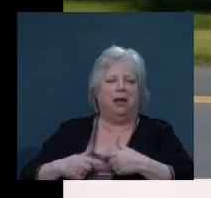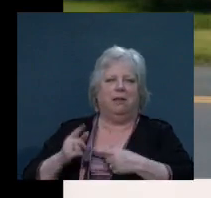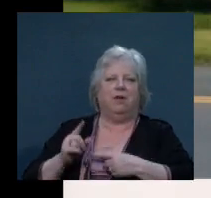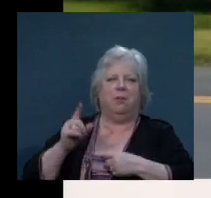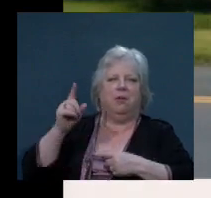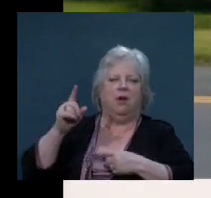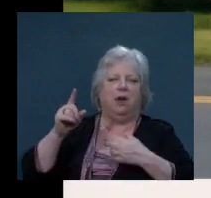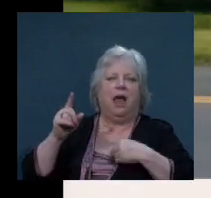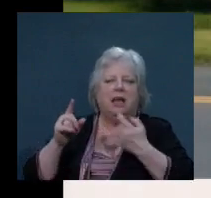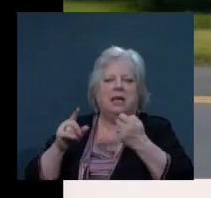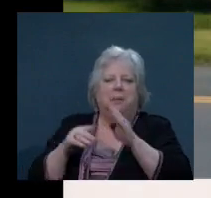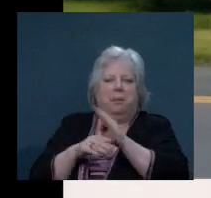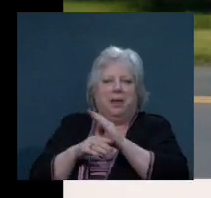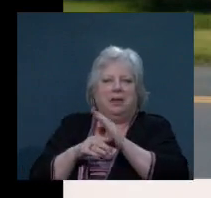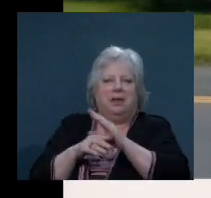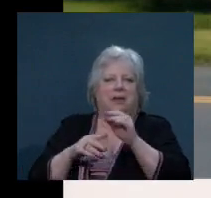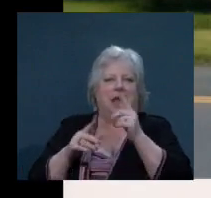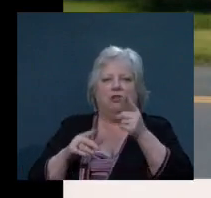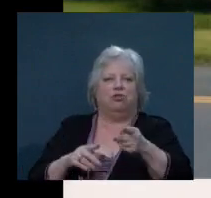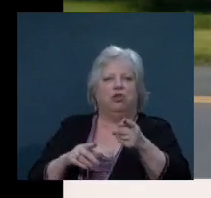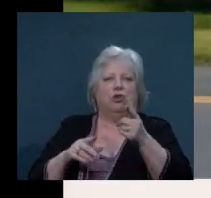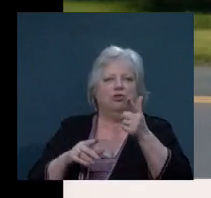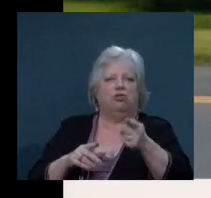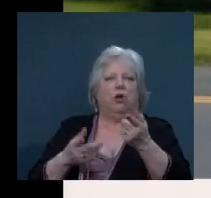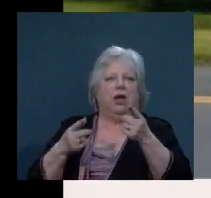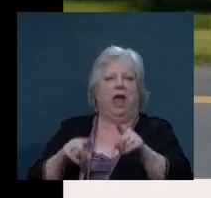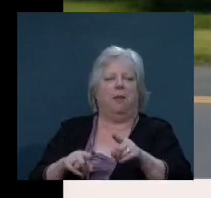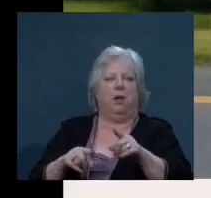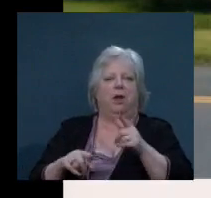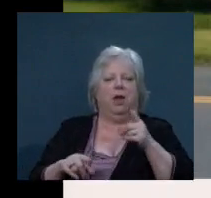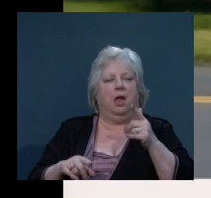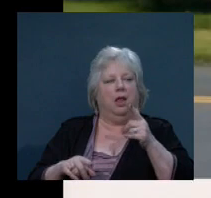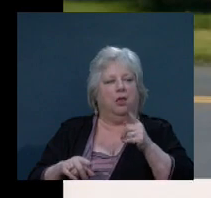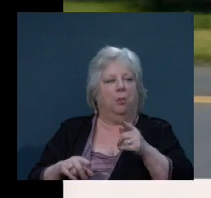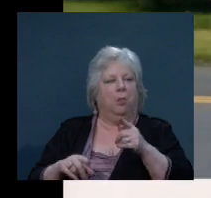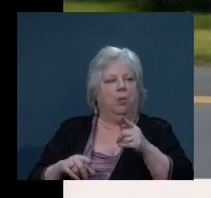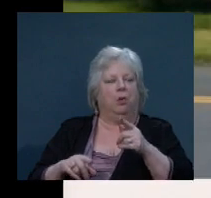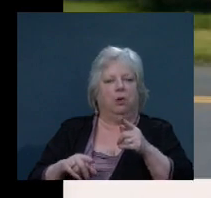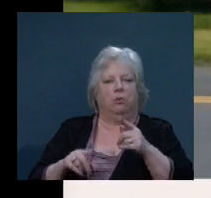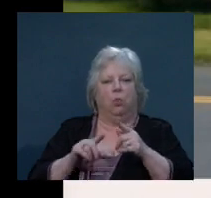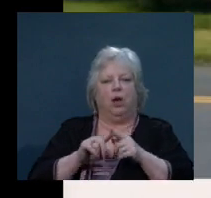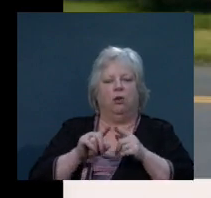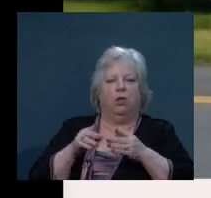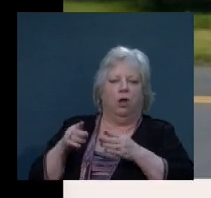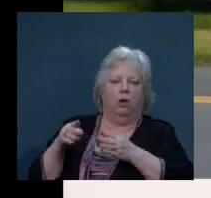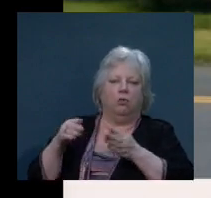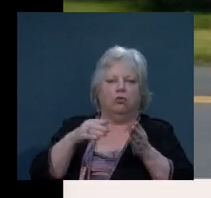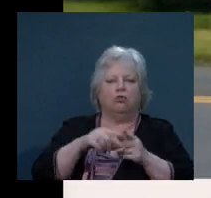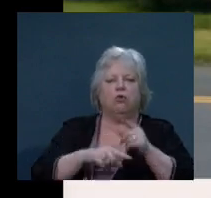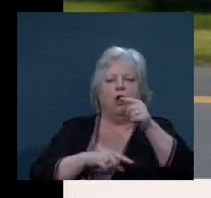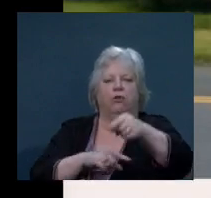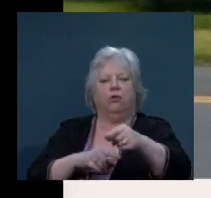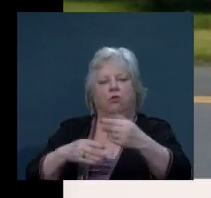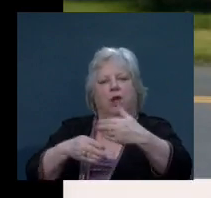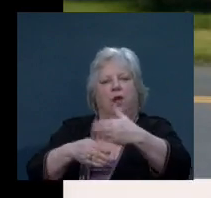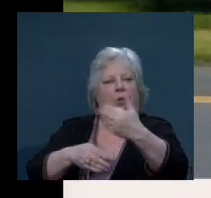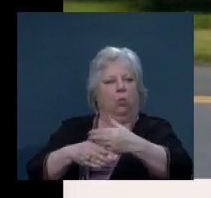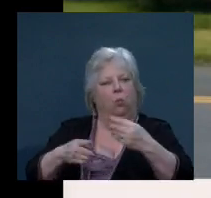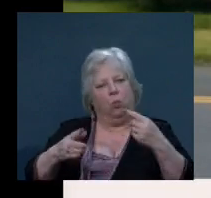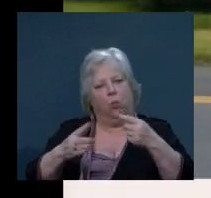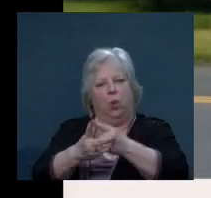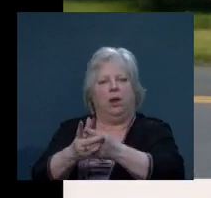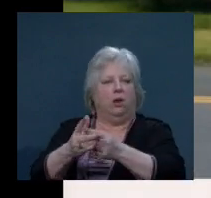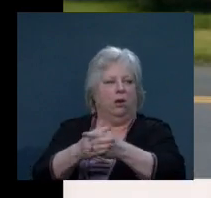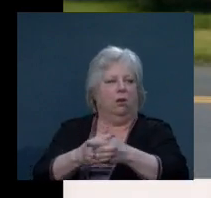and he had a little business, and there was a shooting. And the bullet from one of them's gun went across the street and hit the window of this